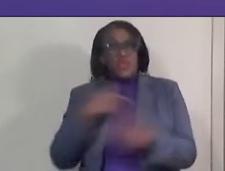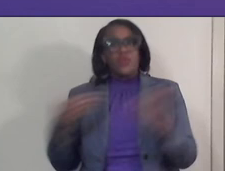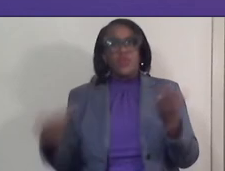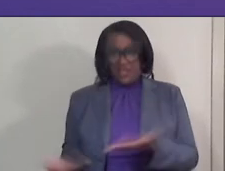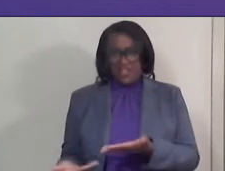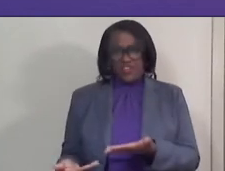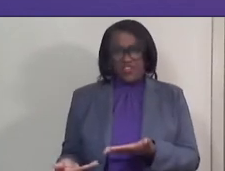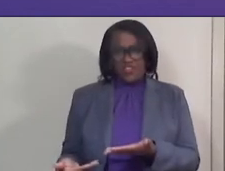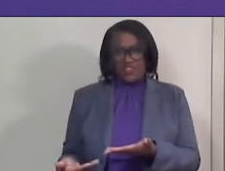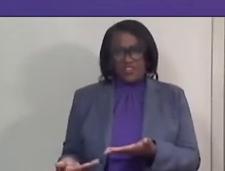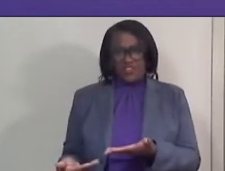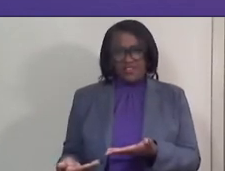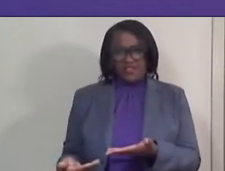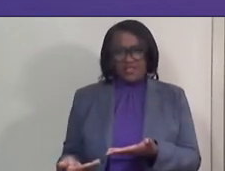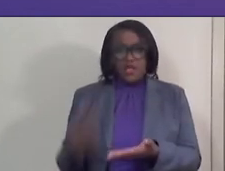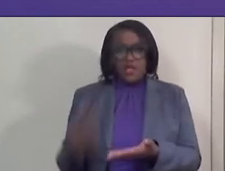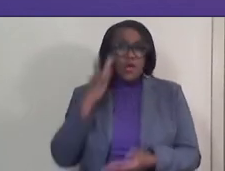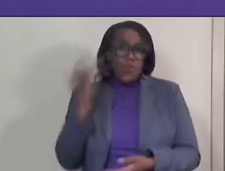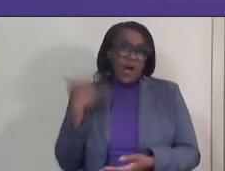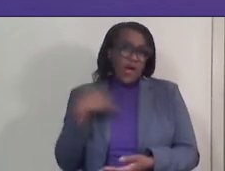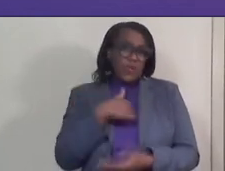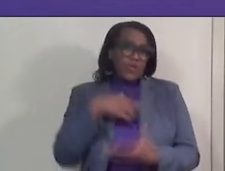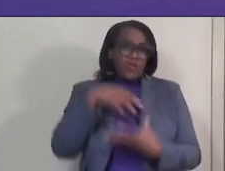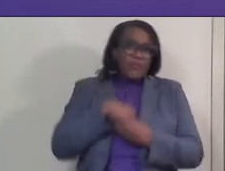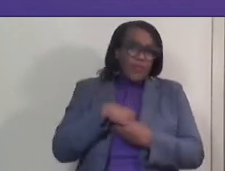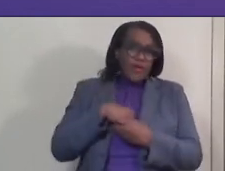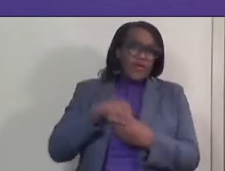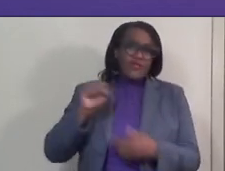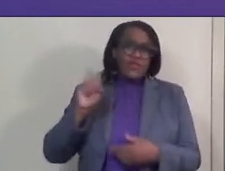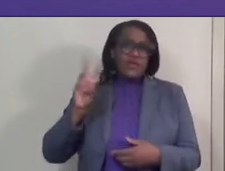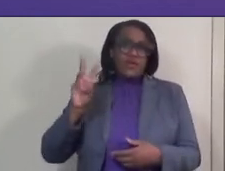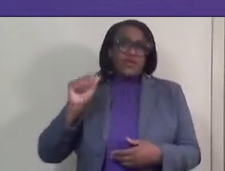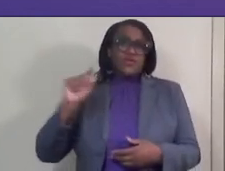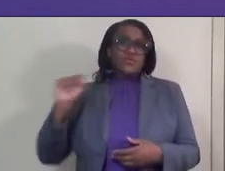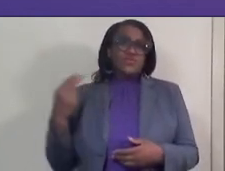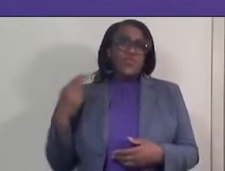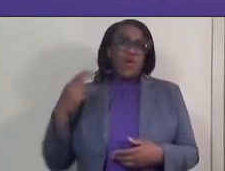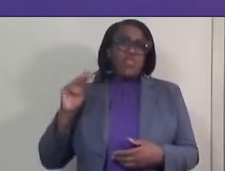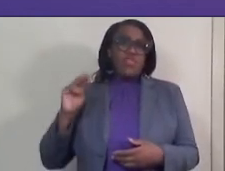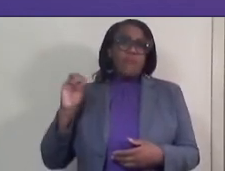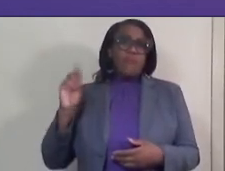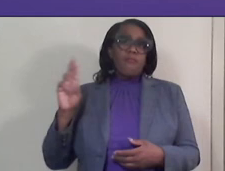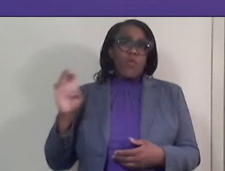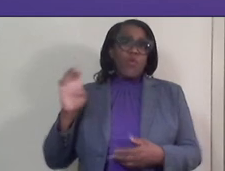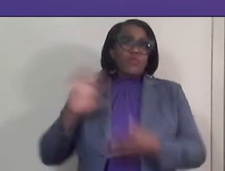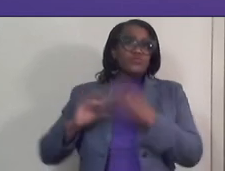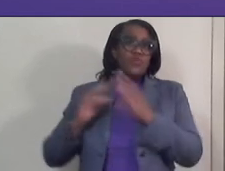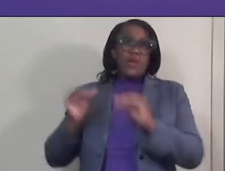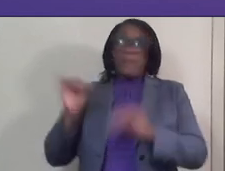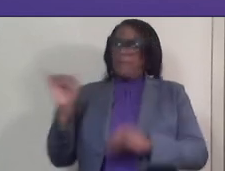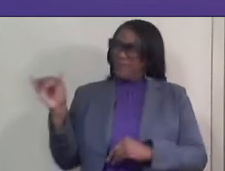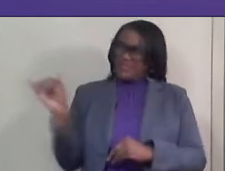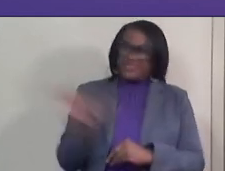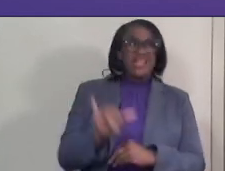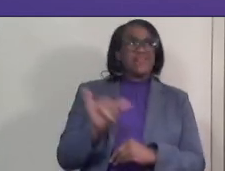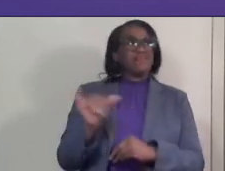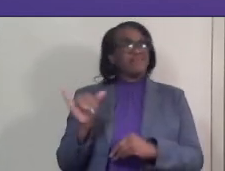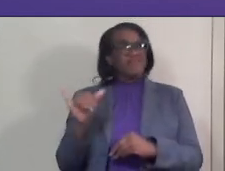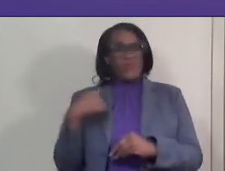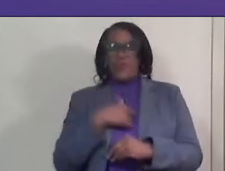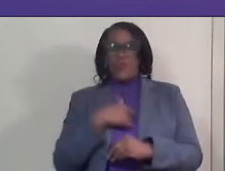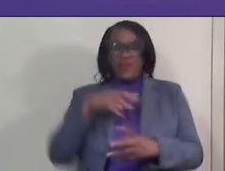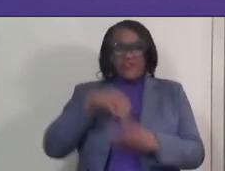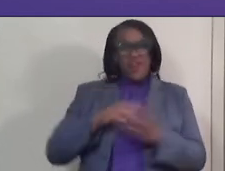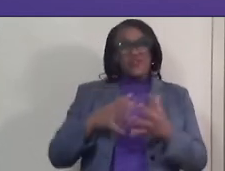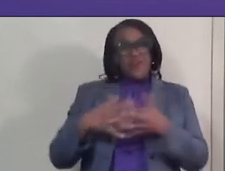because we're part of Swarthmore's story, but we're part of America's story. And there is that history of where,